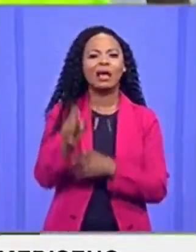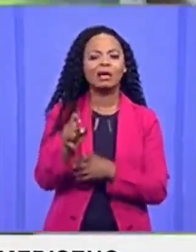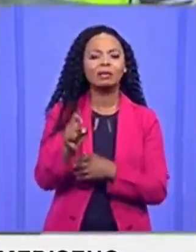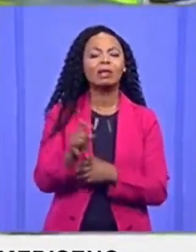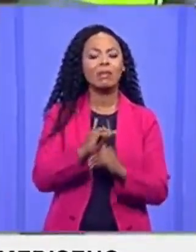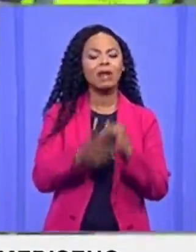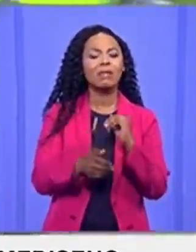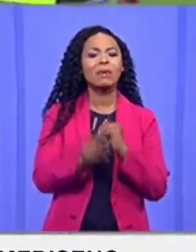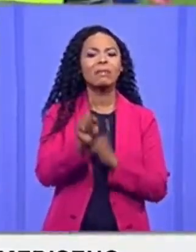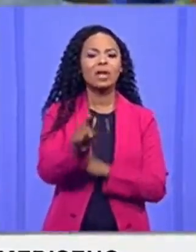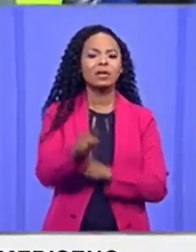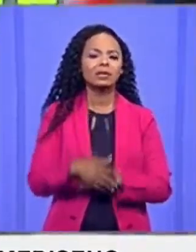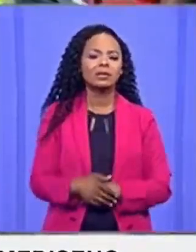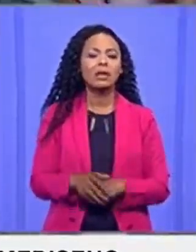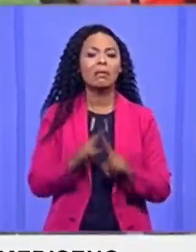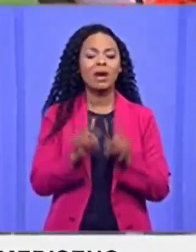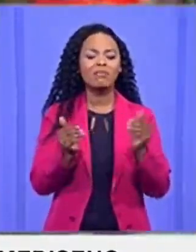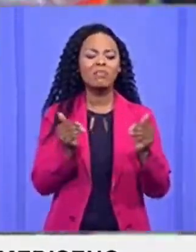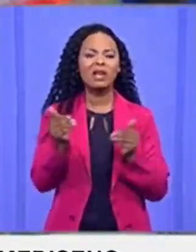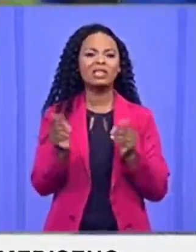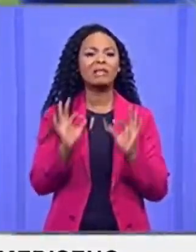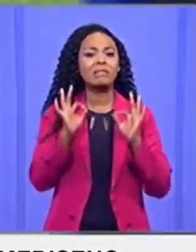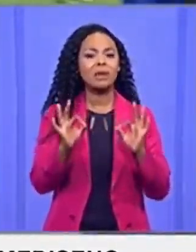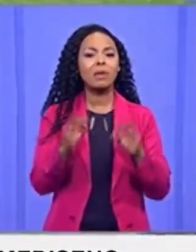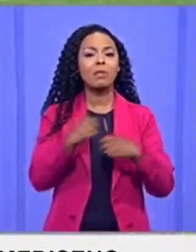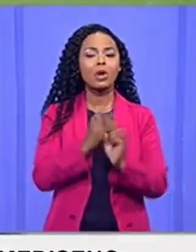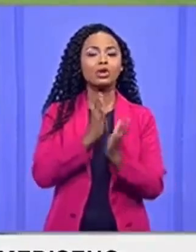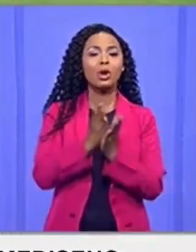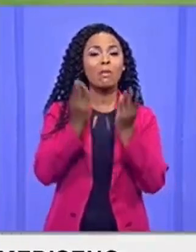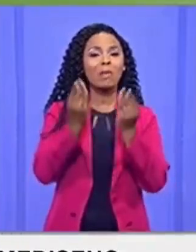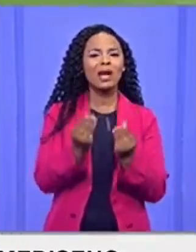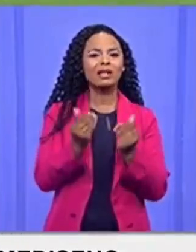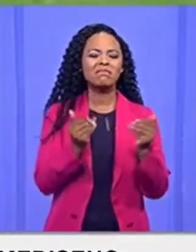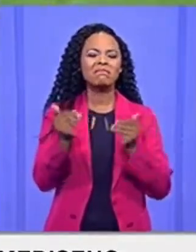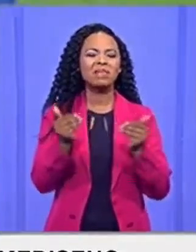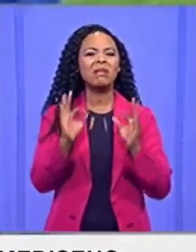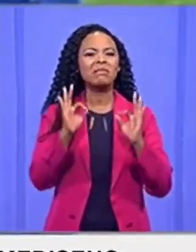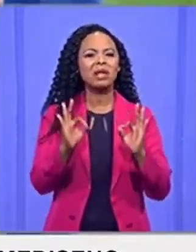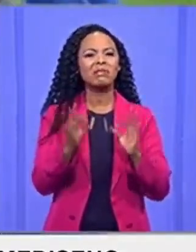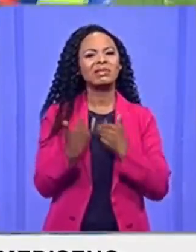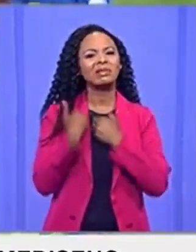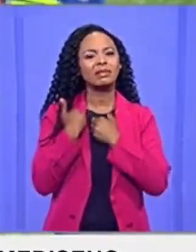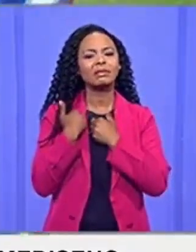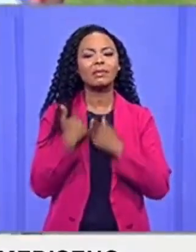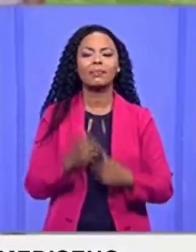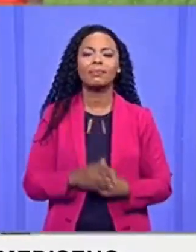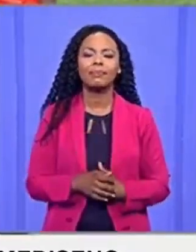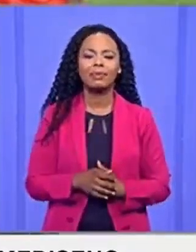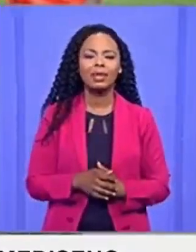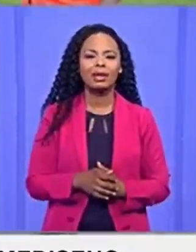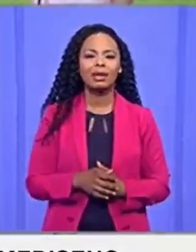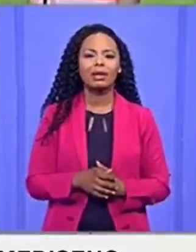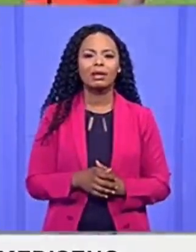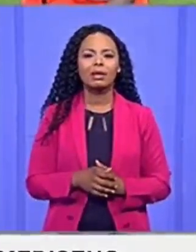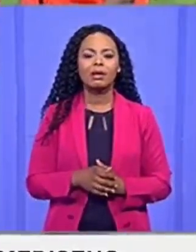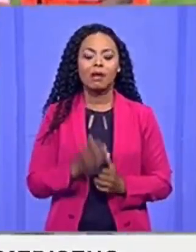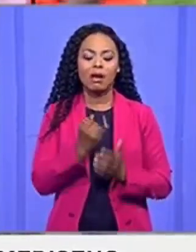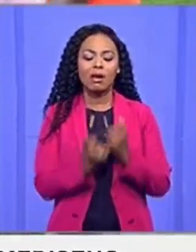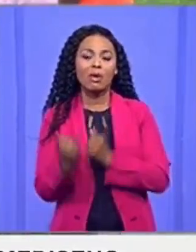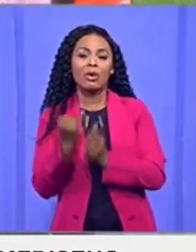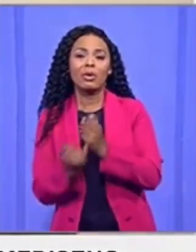bo botlhokwa thata go netefatsa gore matlole a dirisiwa ka tshwanelo. It is imperative that we hold individuals